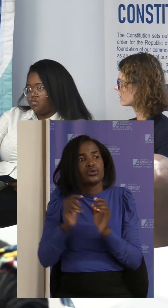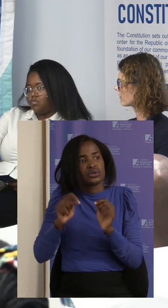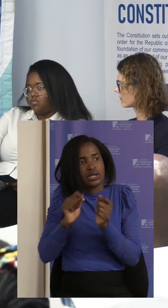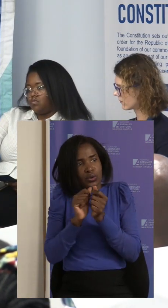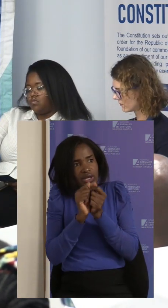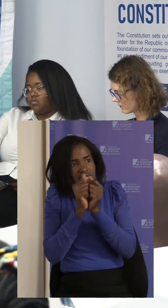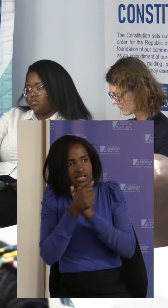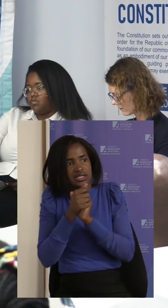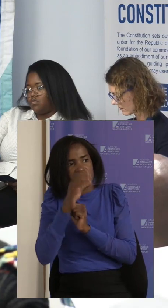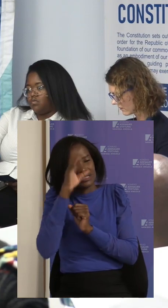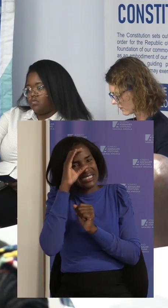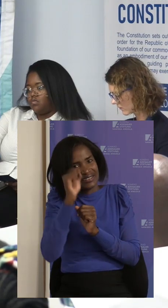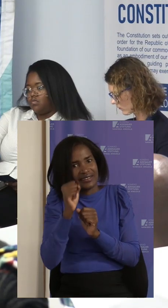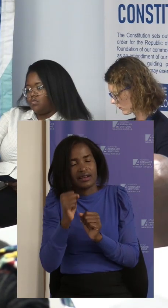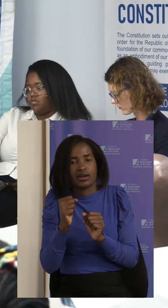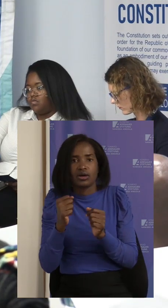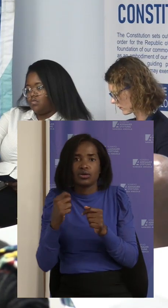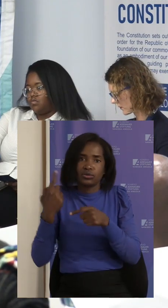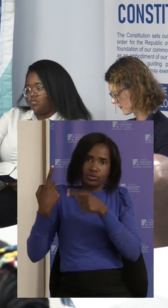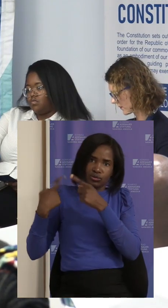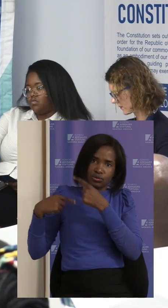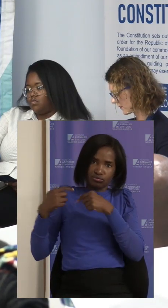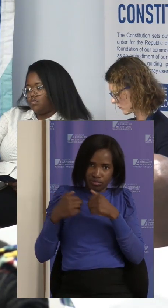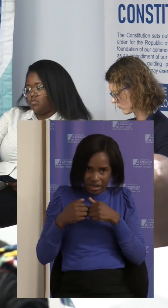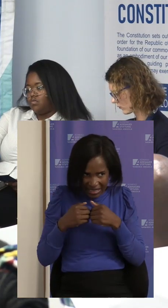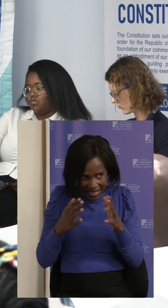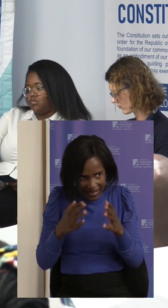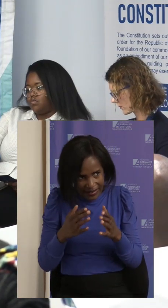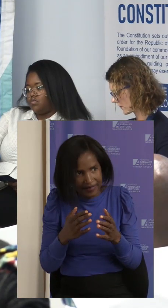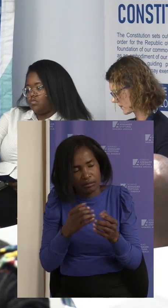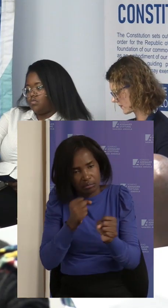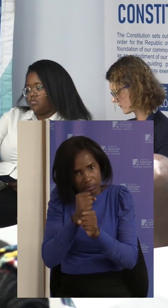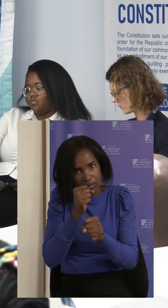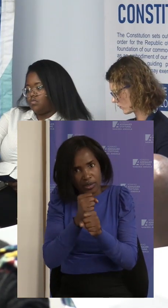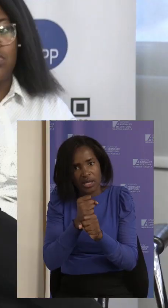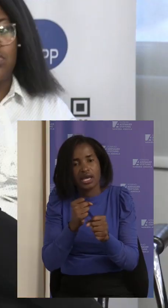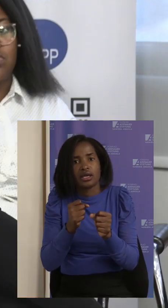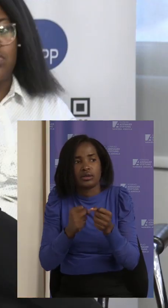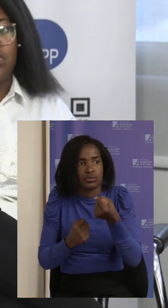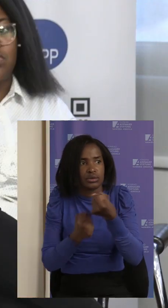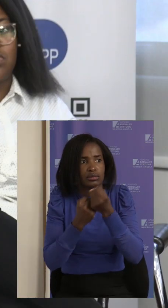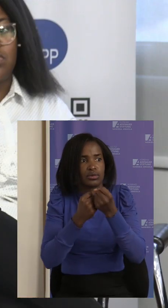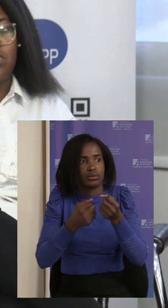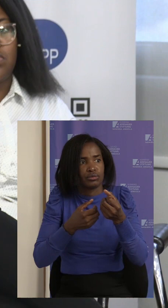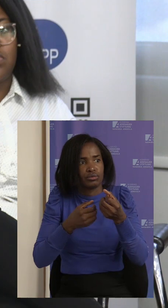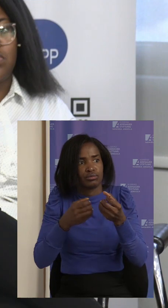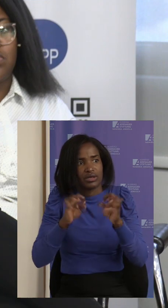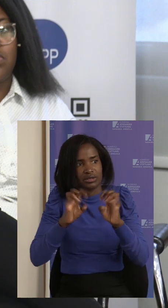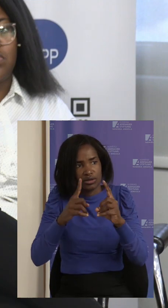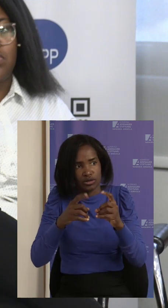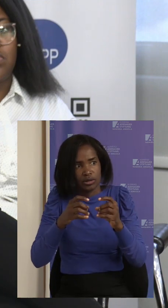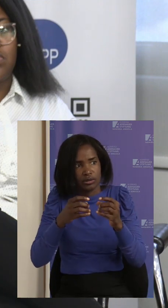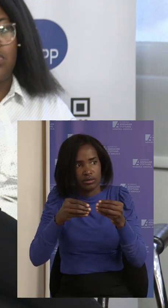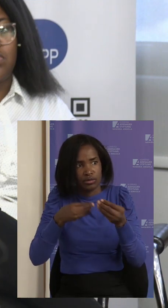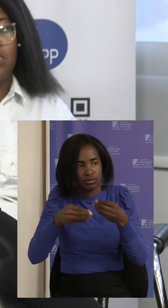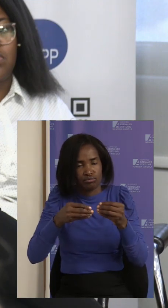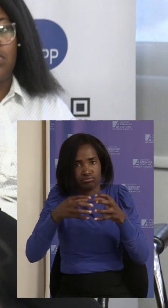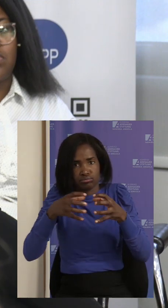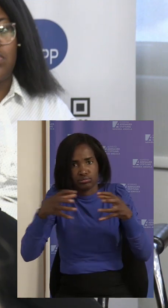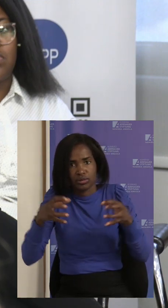on revival and pro-growth, because that is what we all want for our nation and